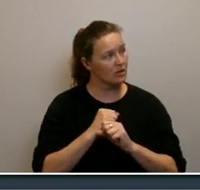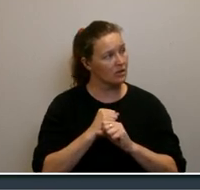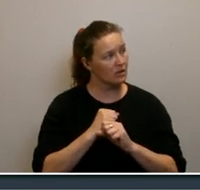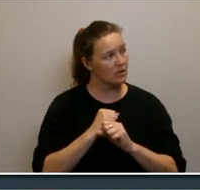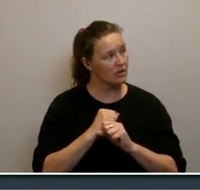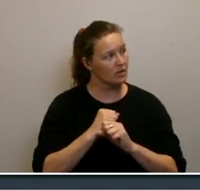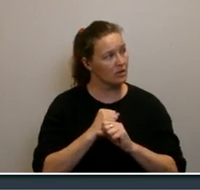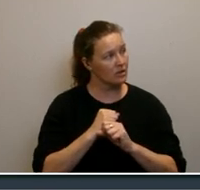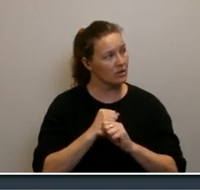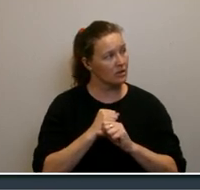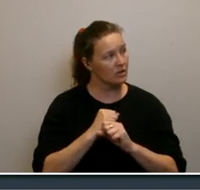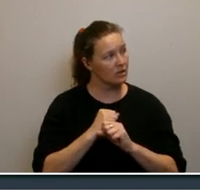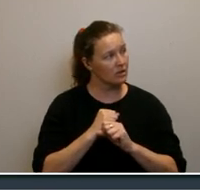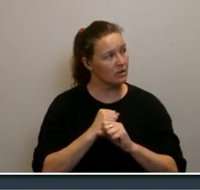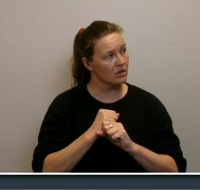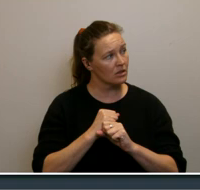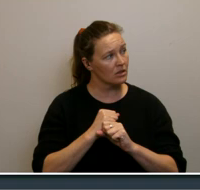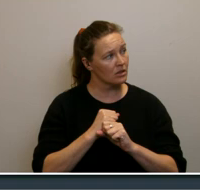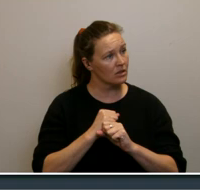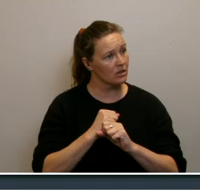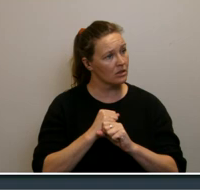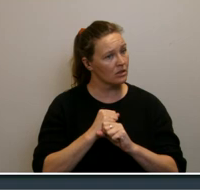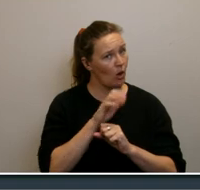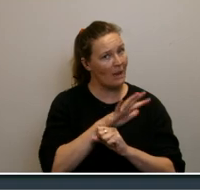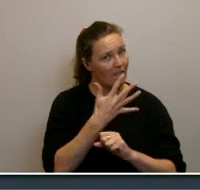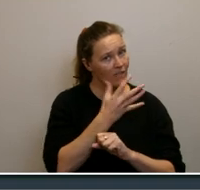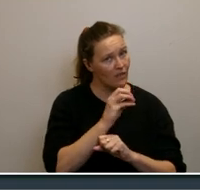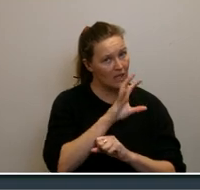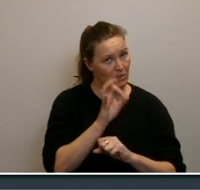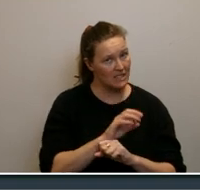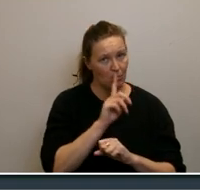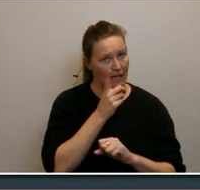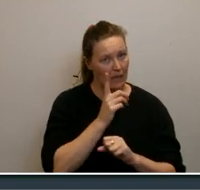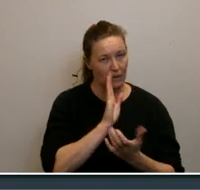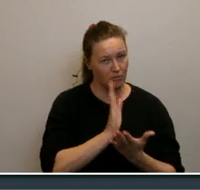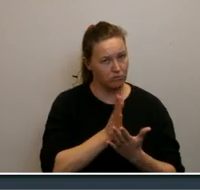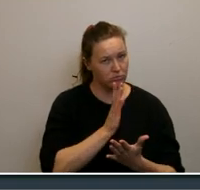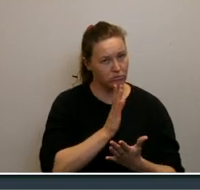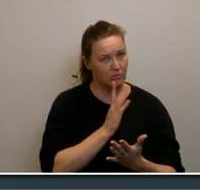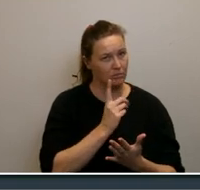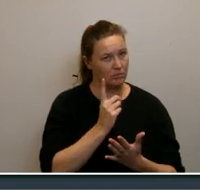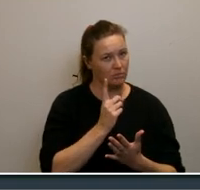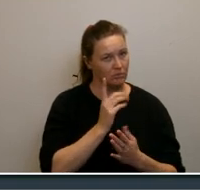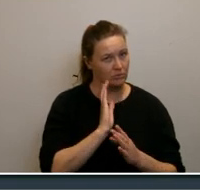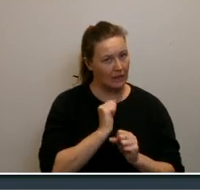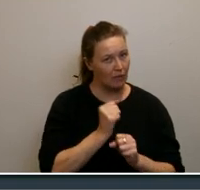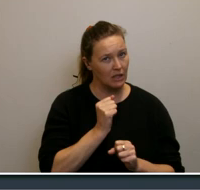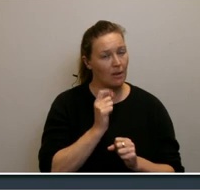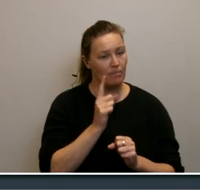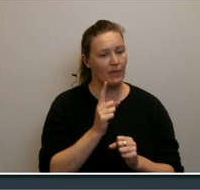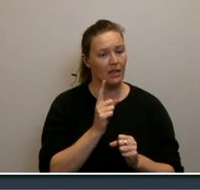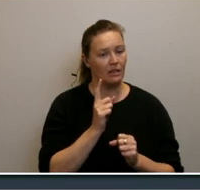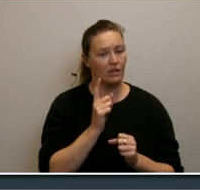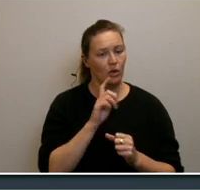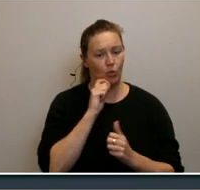committing about 50%, I think, but I can't swear to that. Okay. But certainly you never